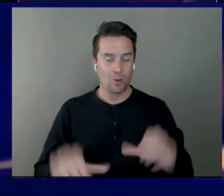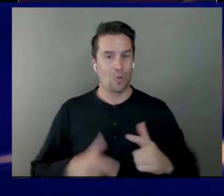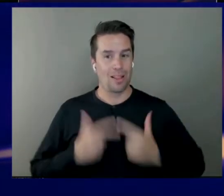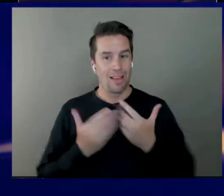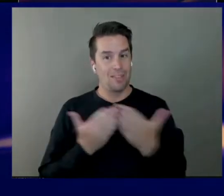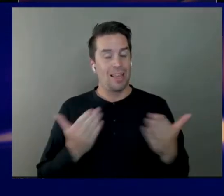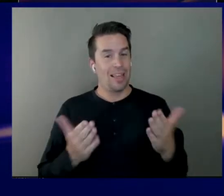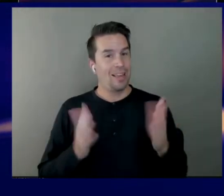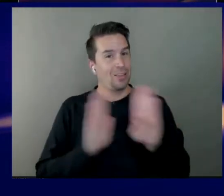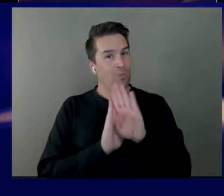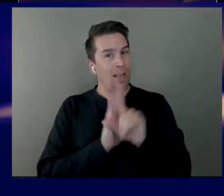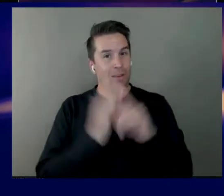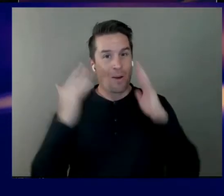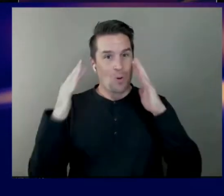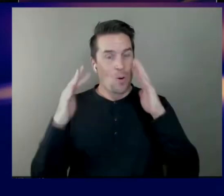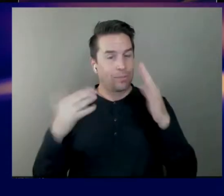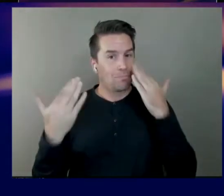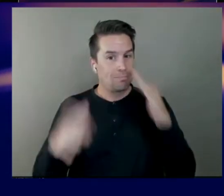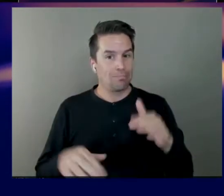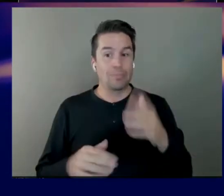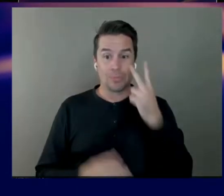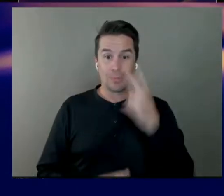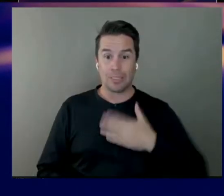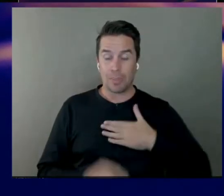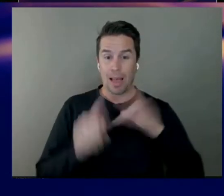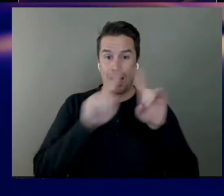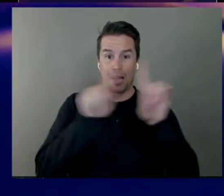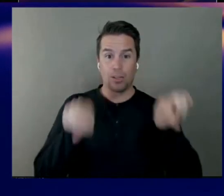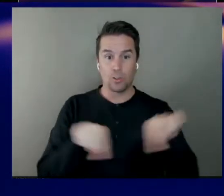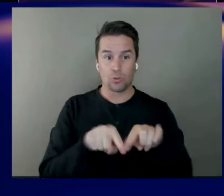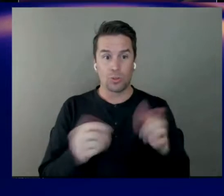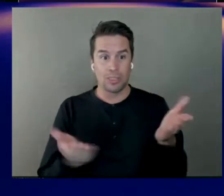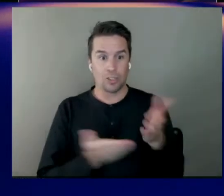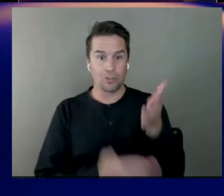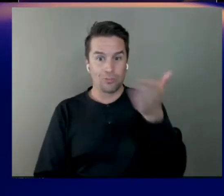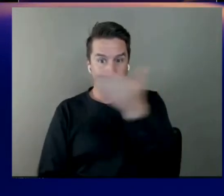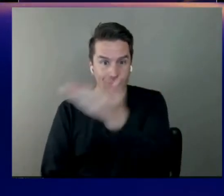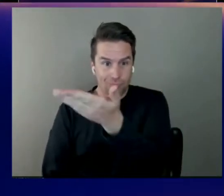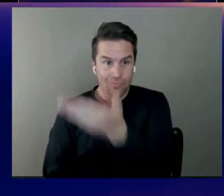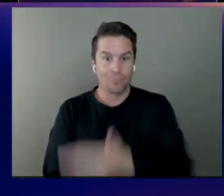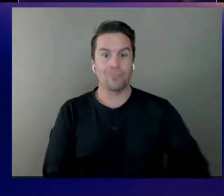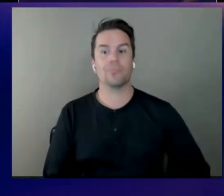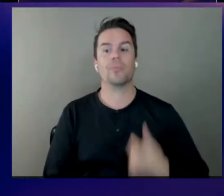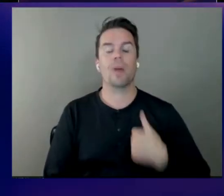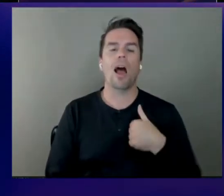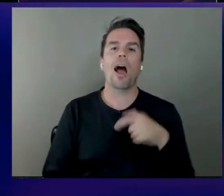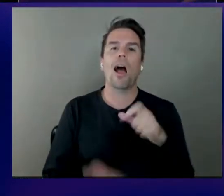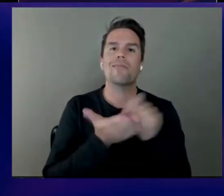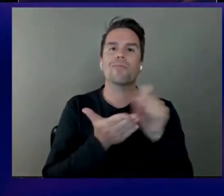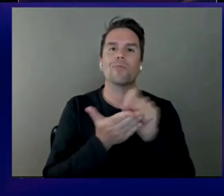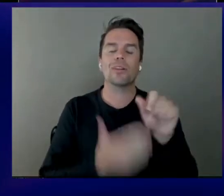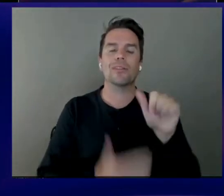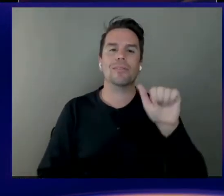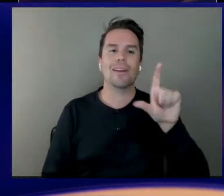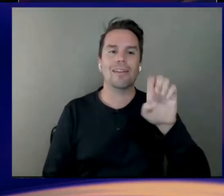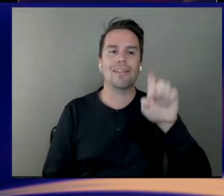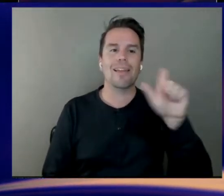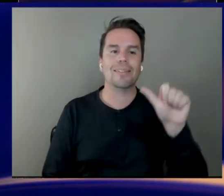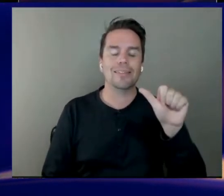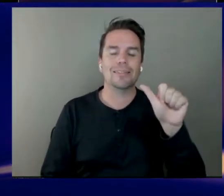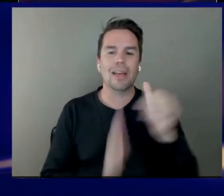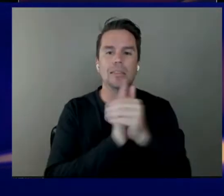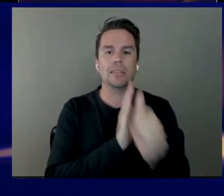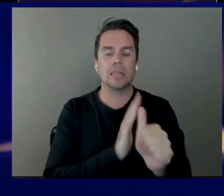but okay, so I think you can see my screen here. What I've done is I've written in an Alexa skill. Ooh, it just went off. Let me